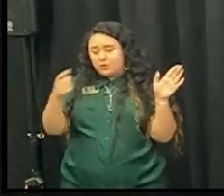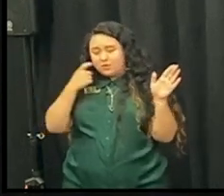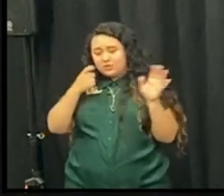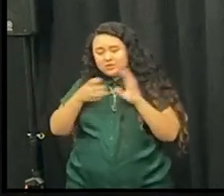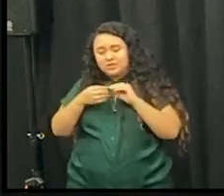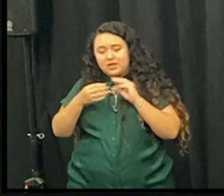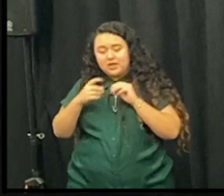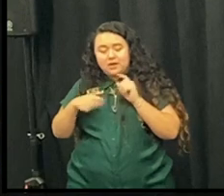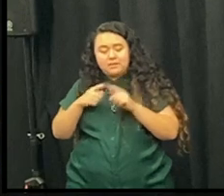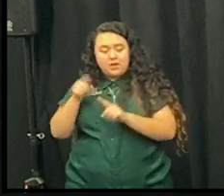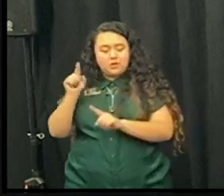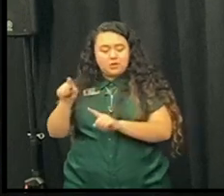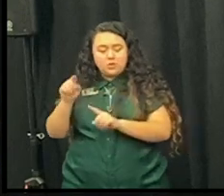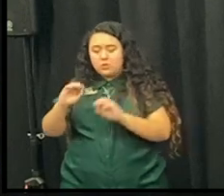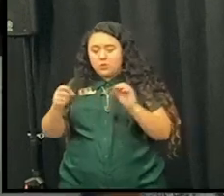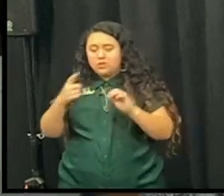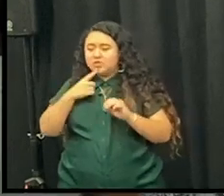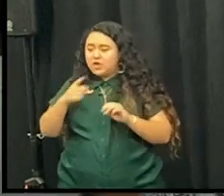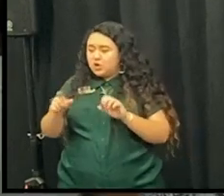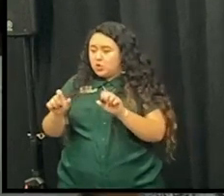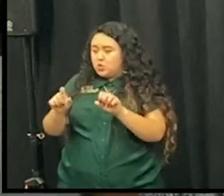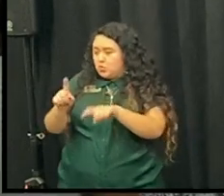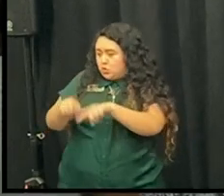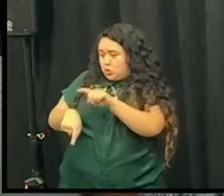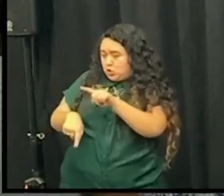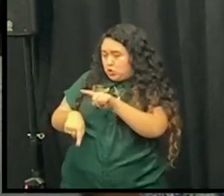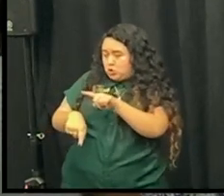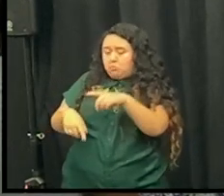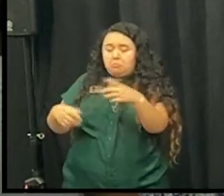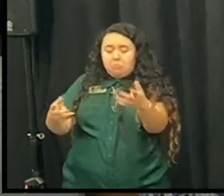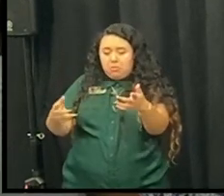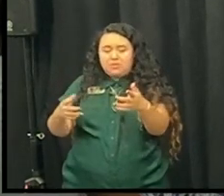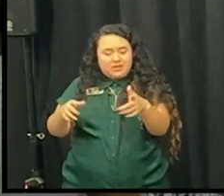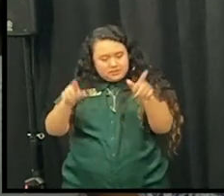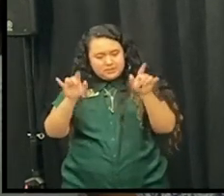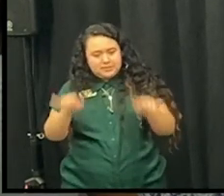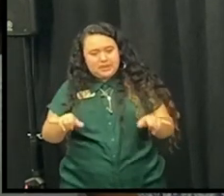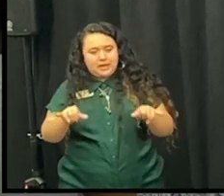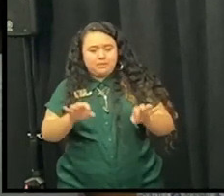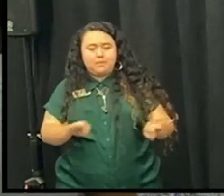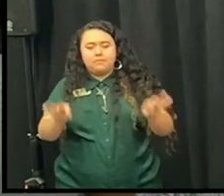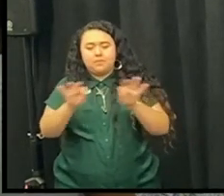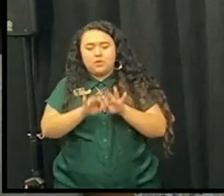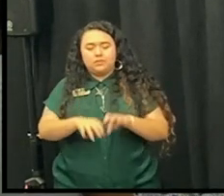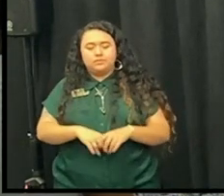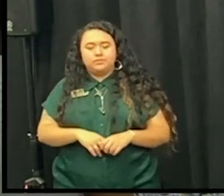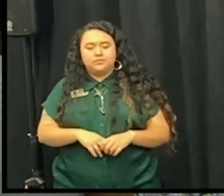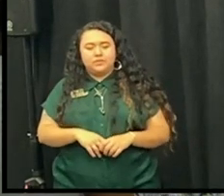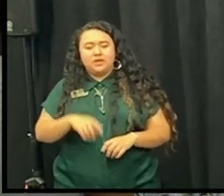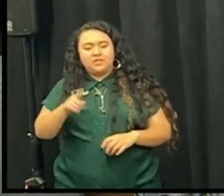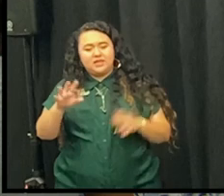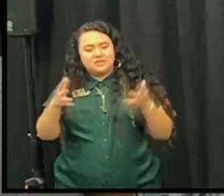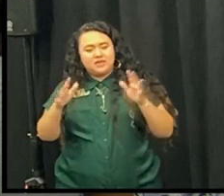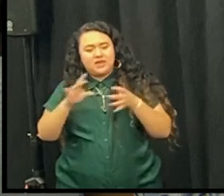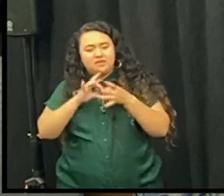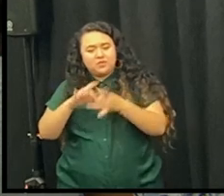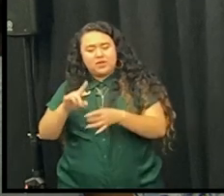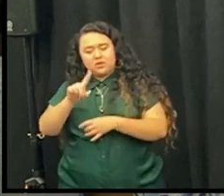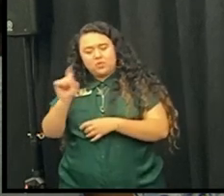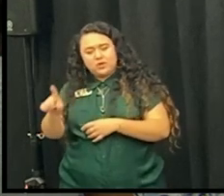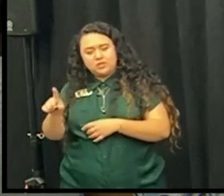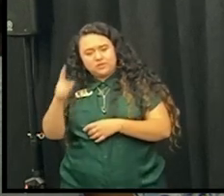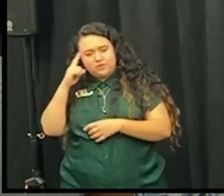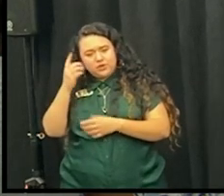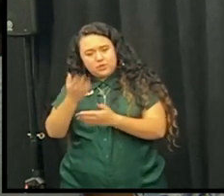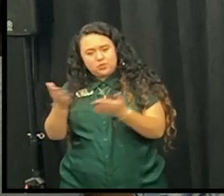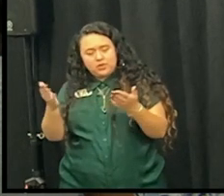know, no one told you you couldn't, which is just as important. This is kind of a related question.